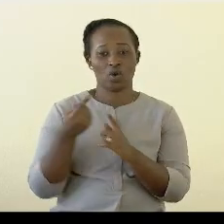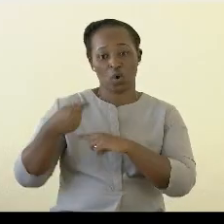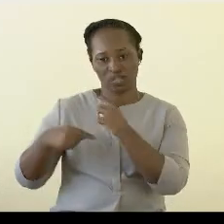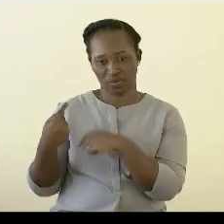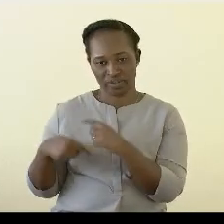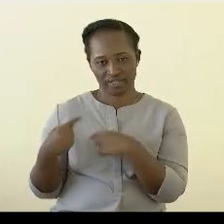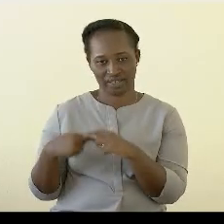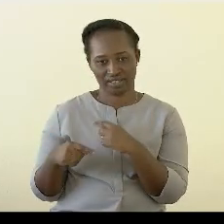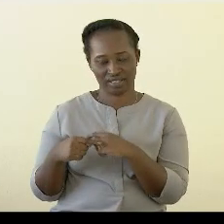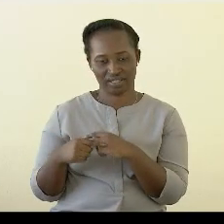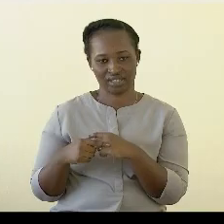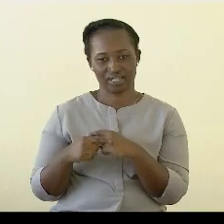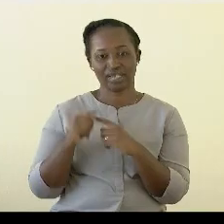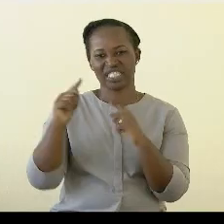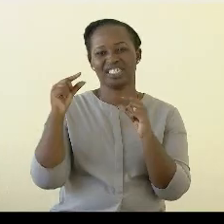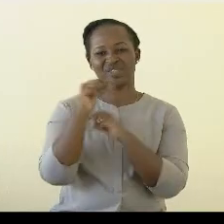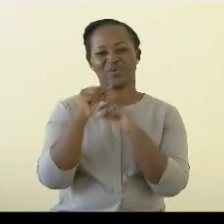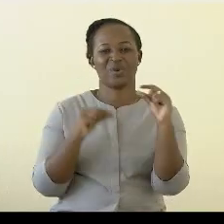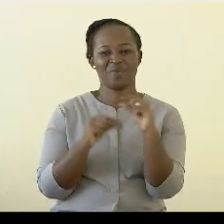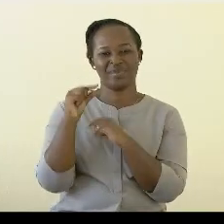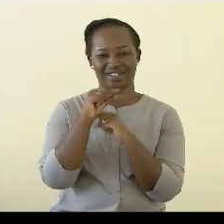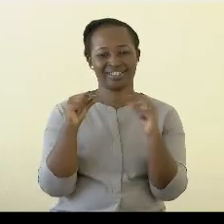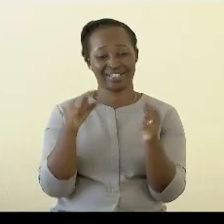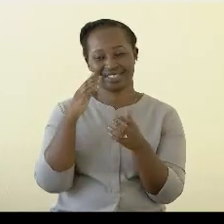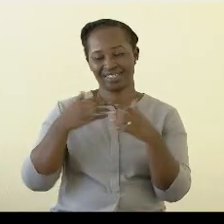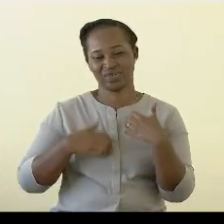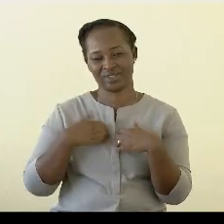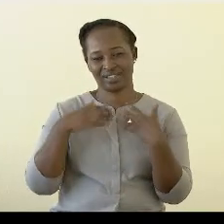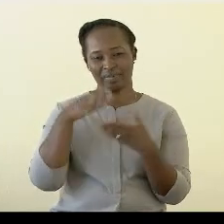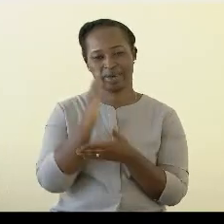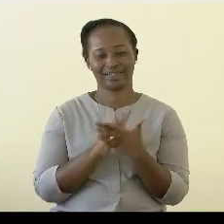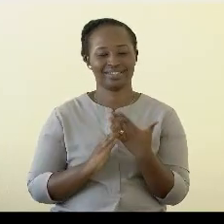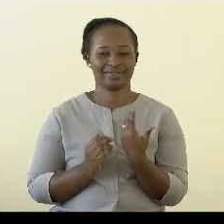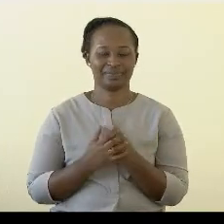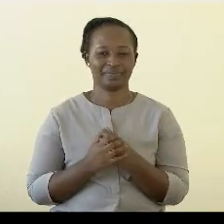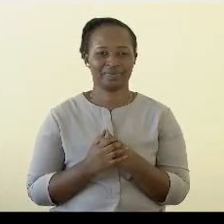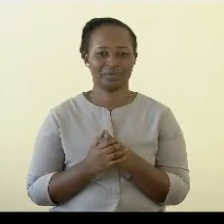consequences. Now, this is grammar. That's the interesting part.